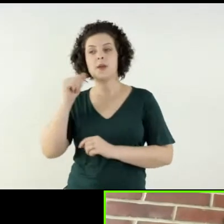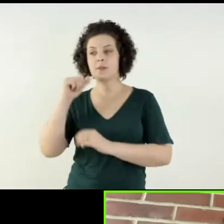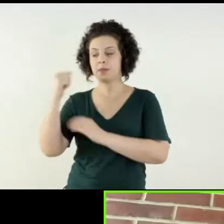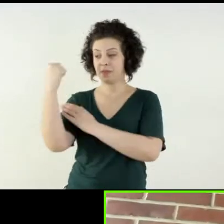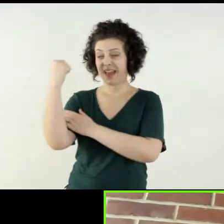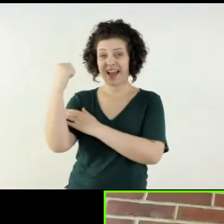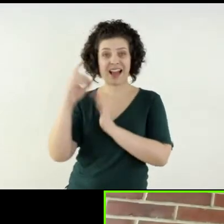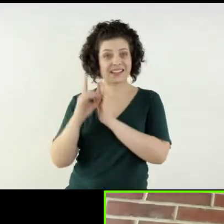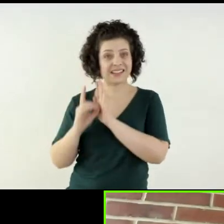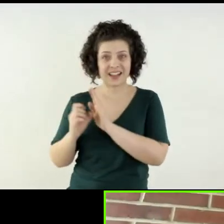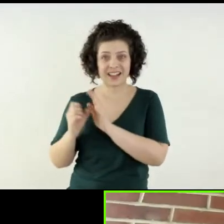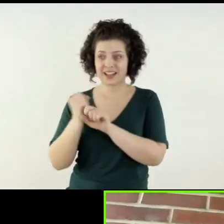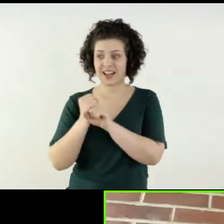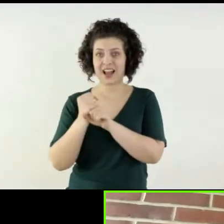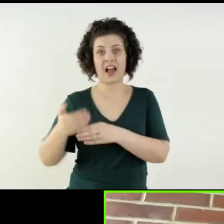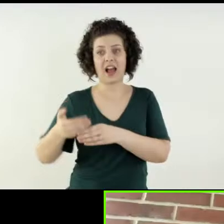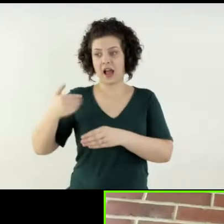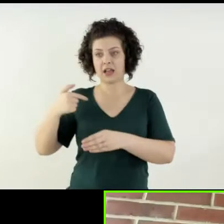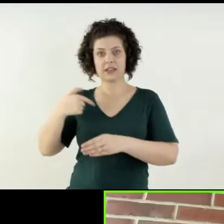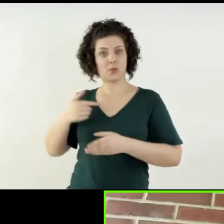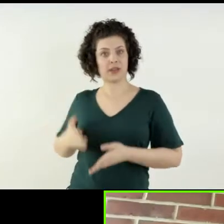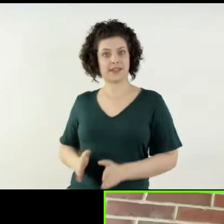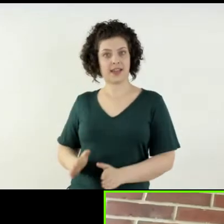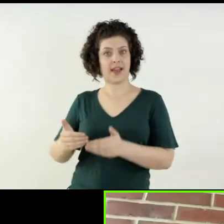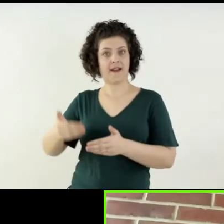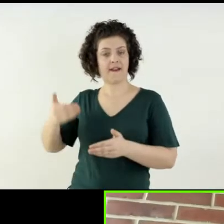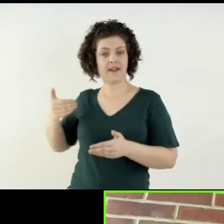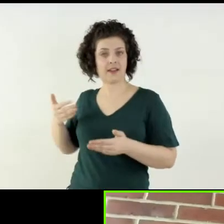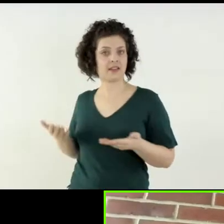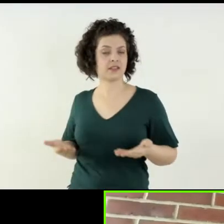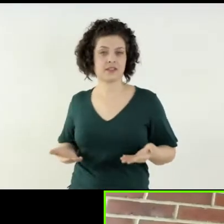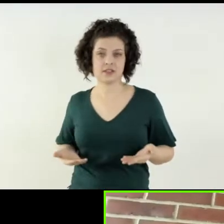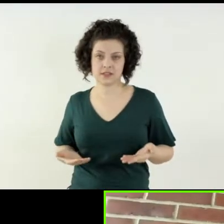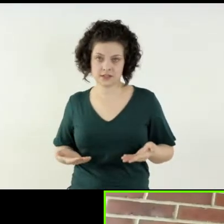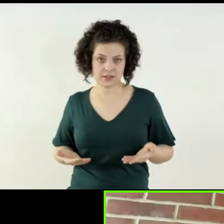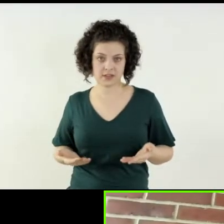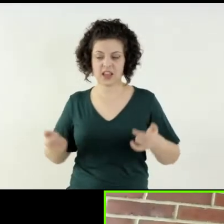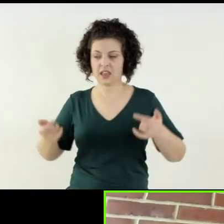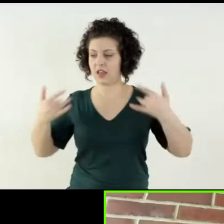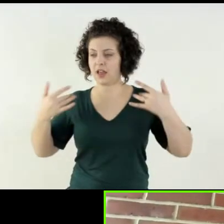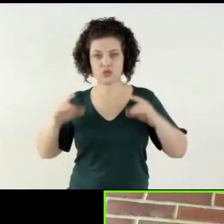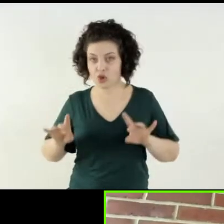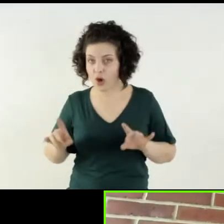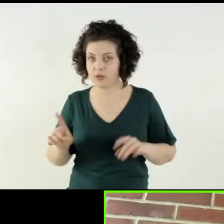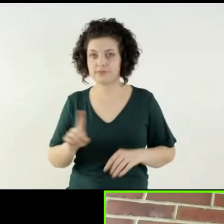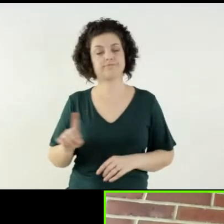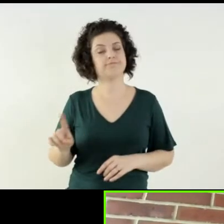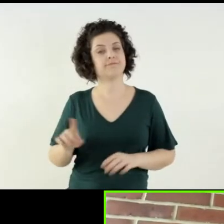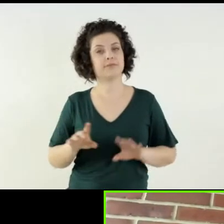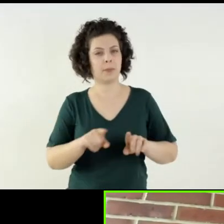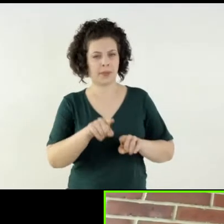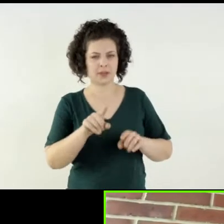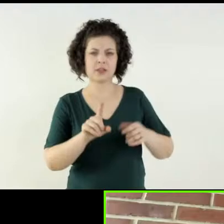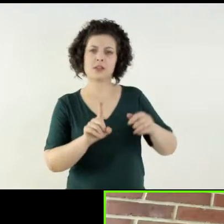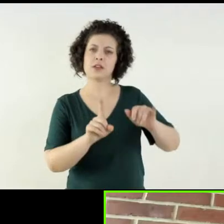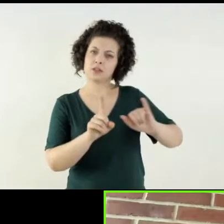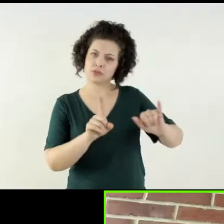new world, you know, not only to leave everything behind, but as you said, to disband with